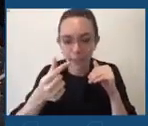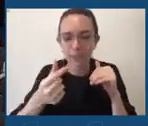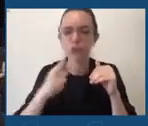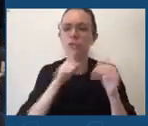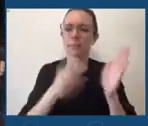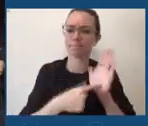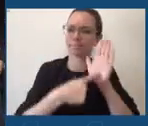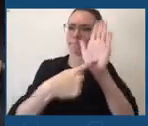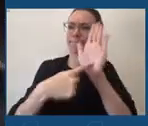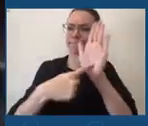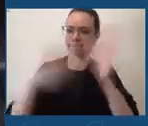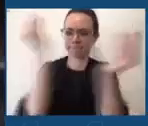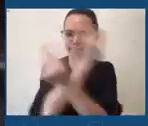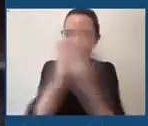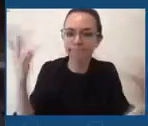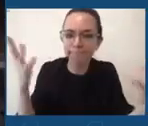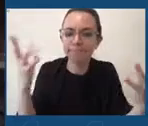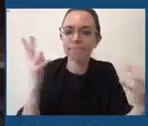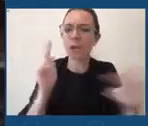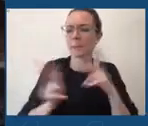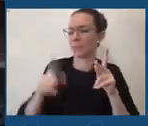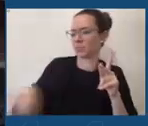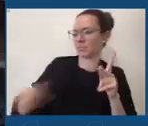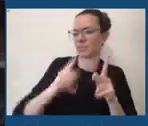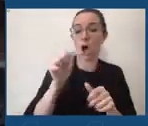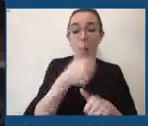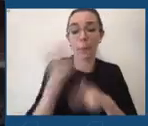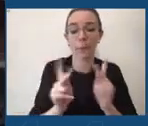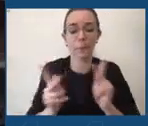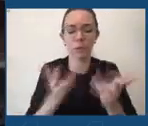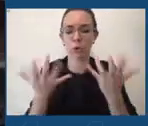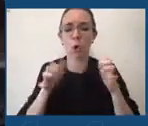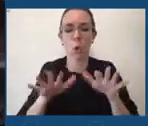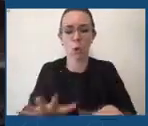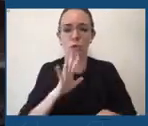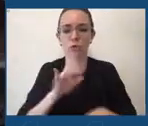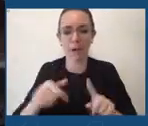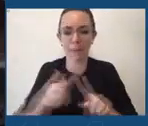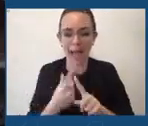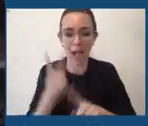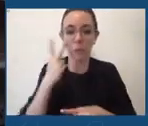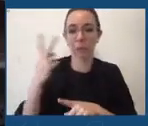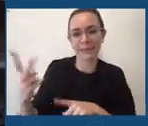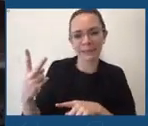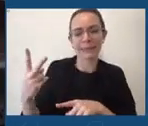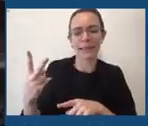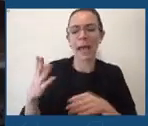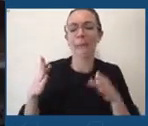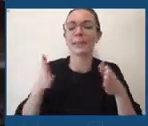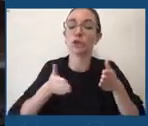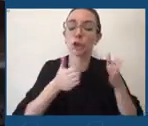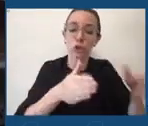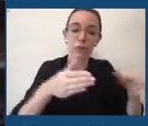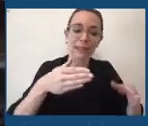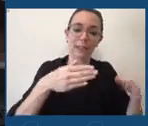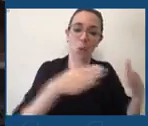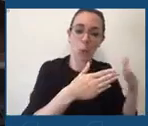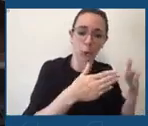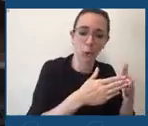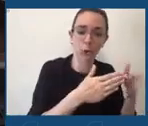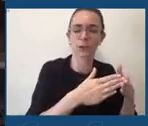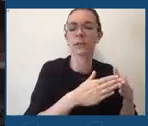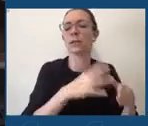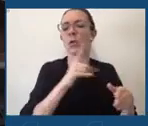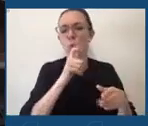The people that other people don't want to talk about. You see them on street corners and under highways and byways who are the victims of abuse